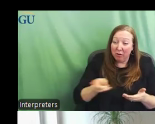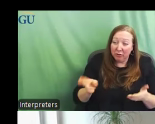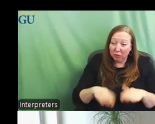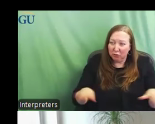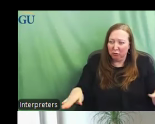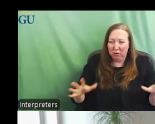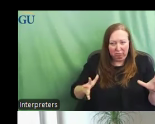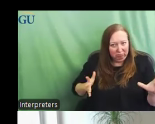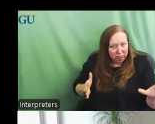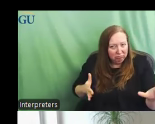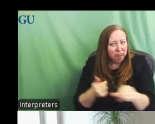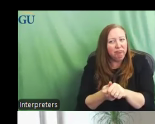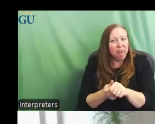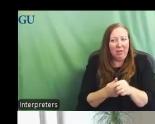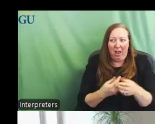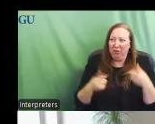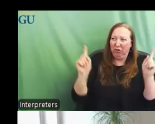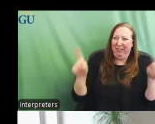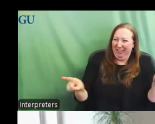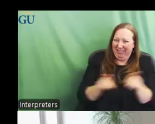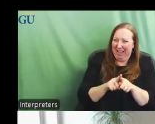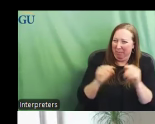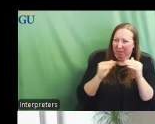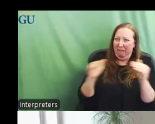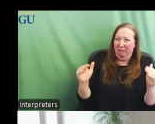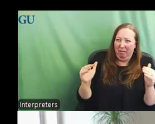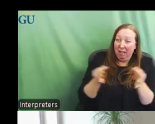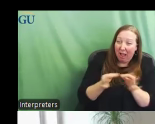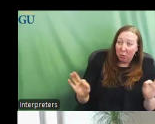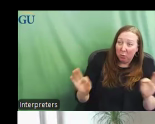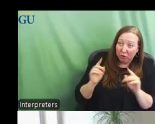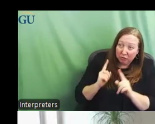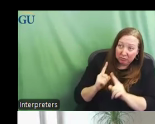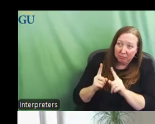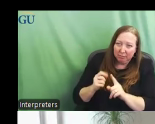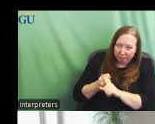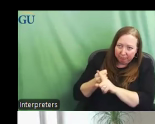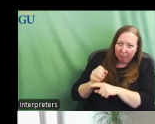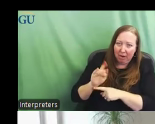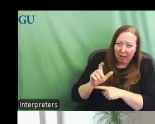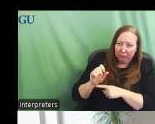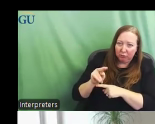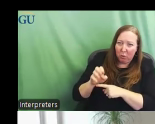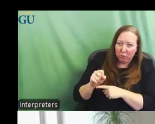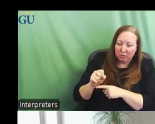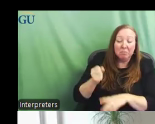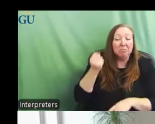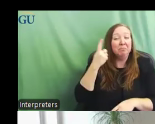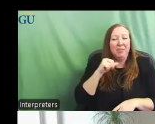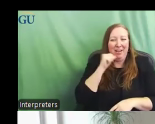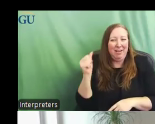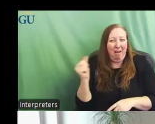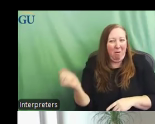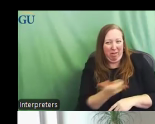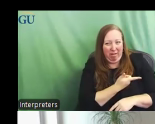language milestones as kids who do not have hearing loss. That's still not the case for all kids, but we do